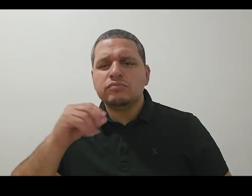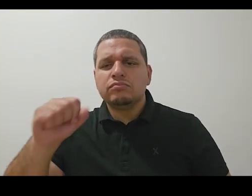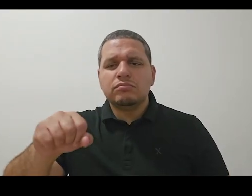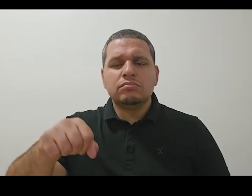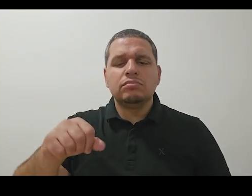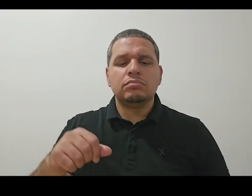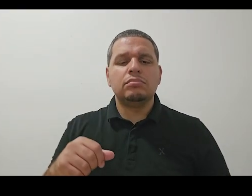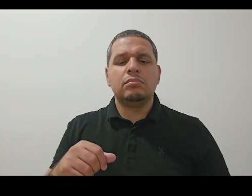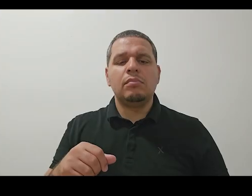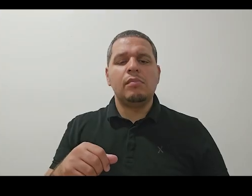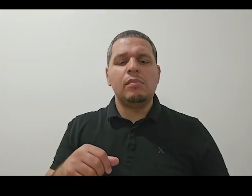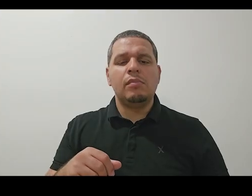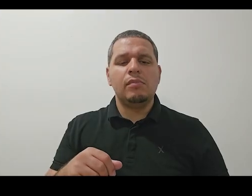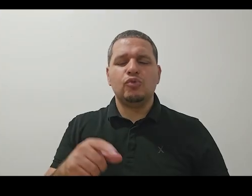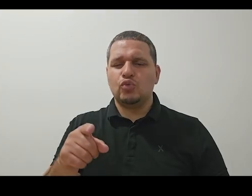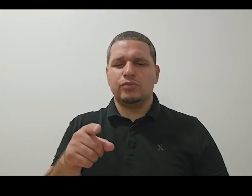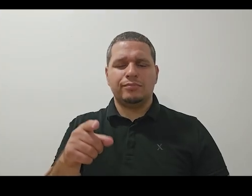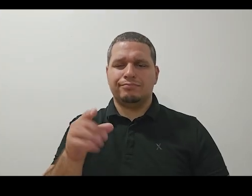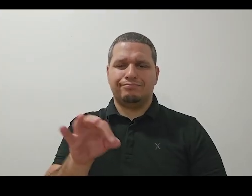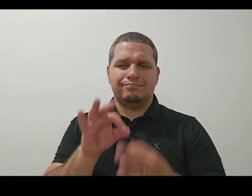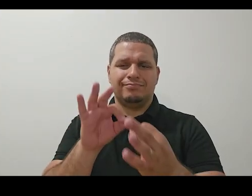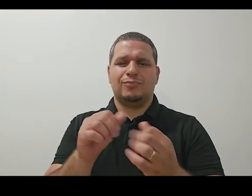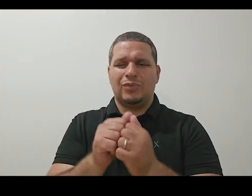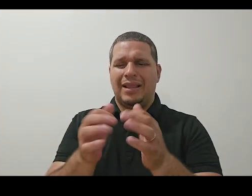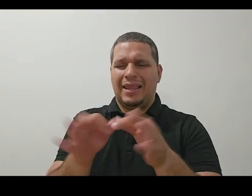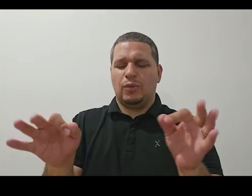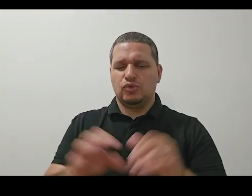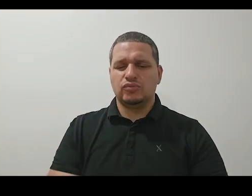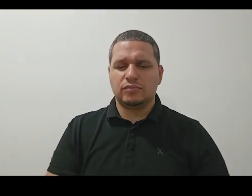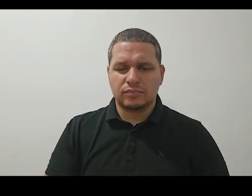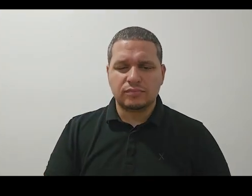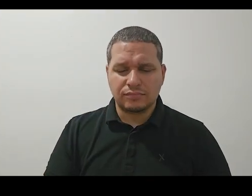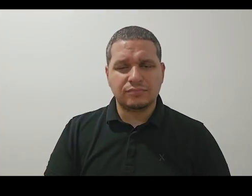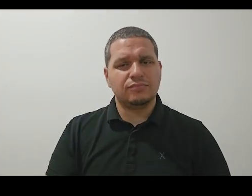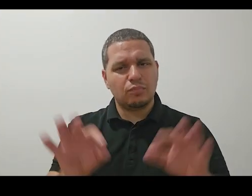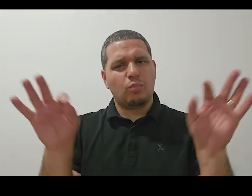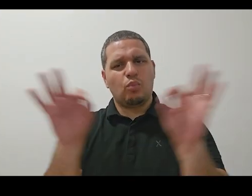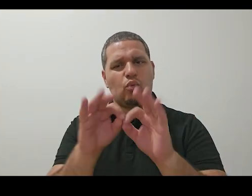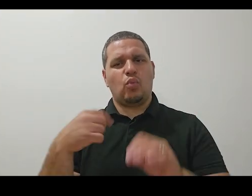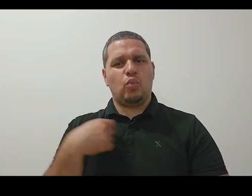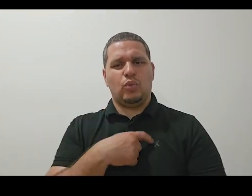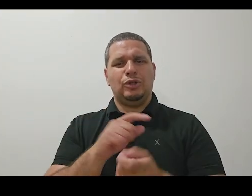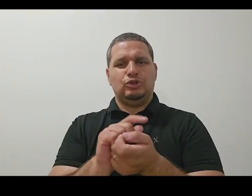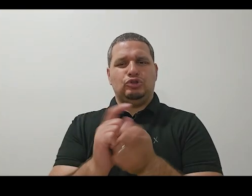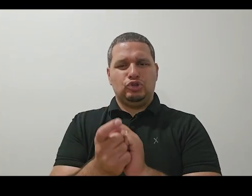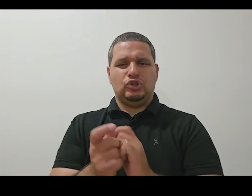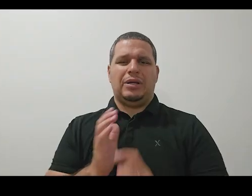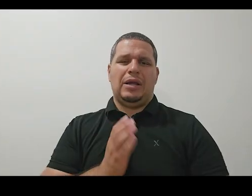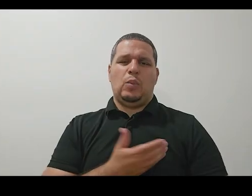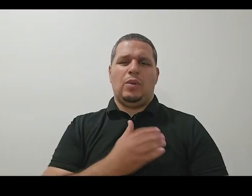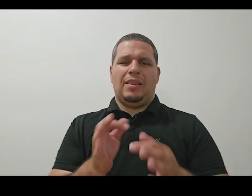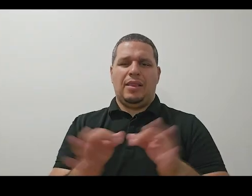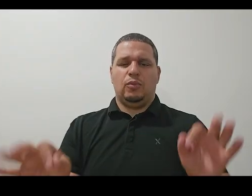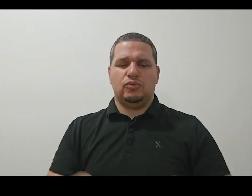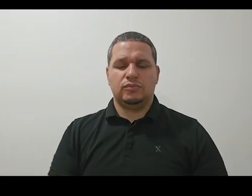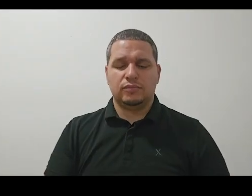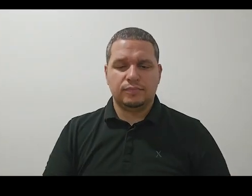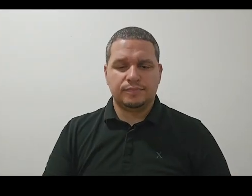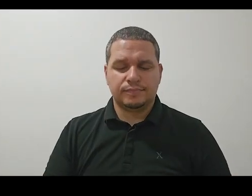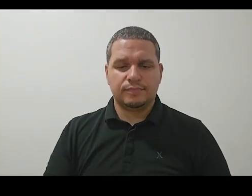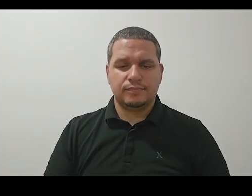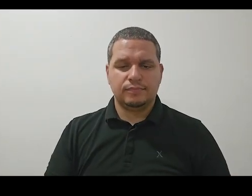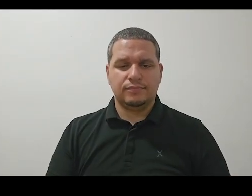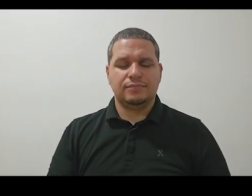Different experiences. You hit the nail on the head about language, right? It's important that we change our language